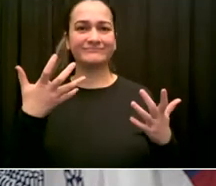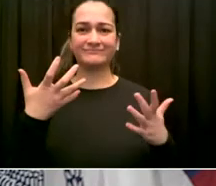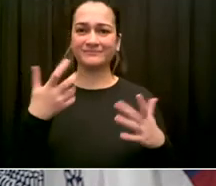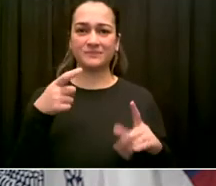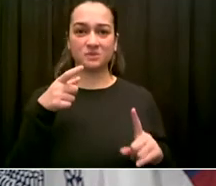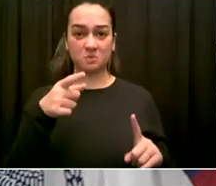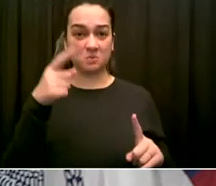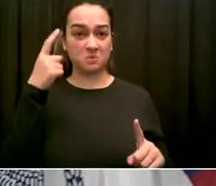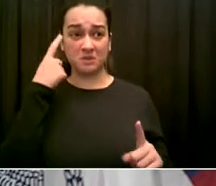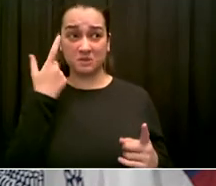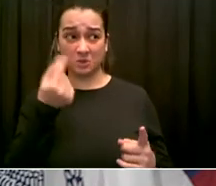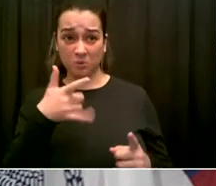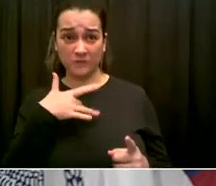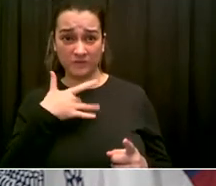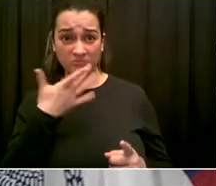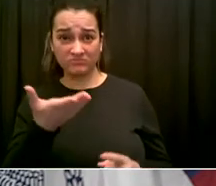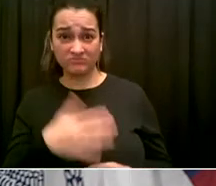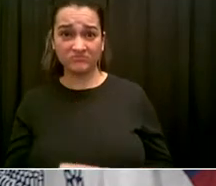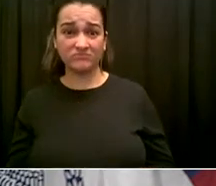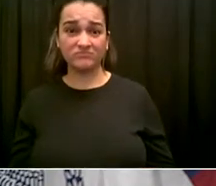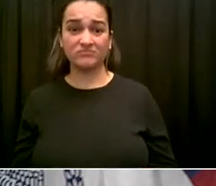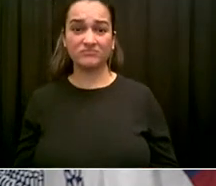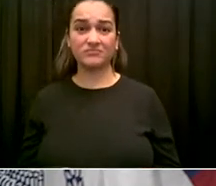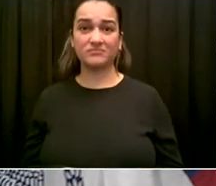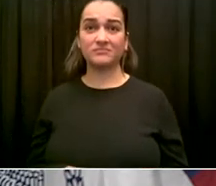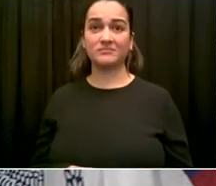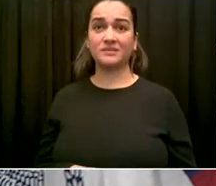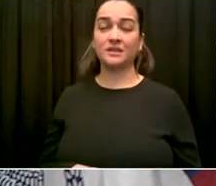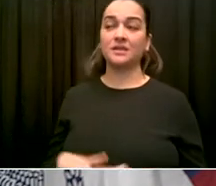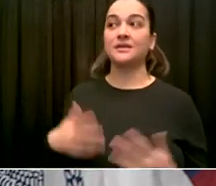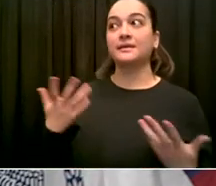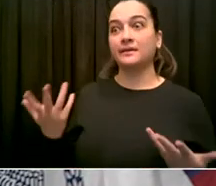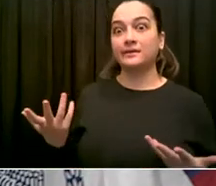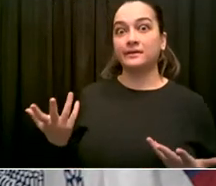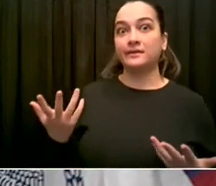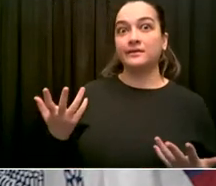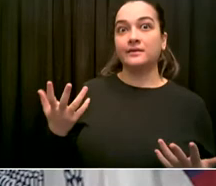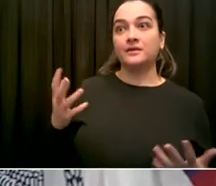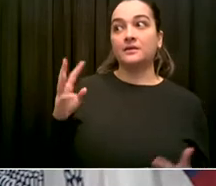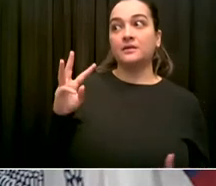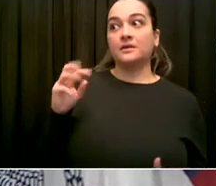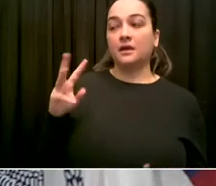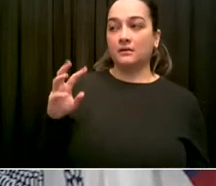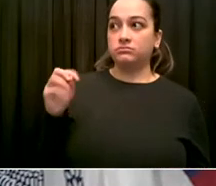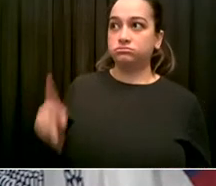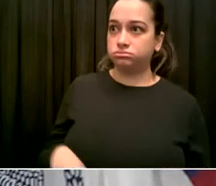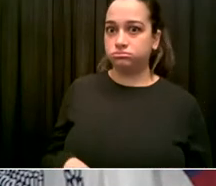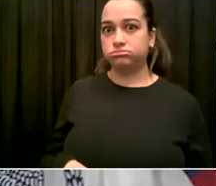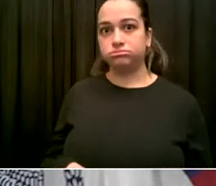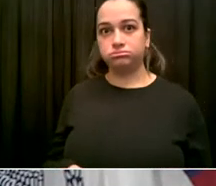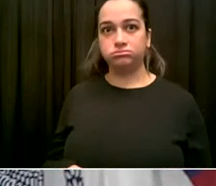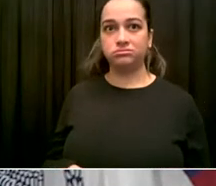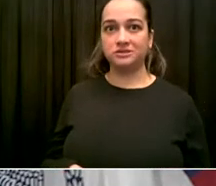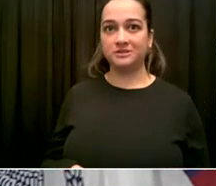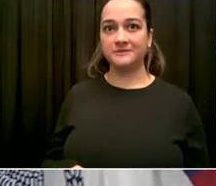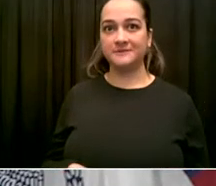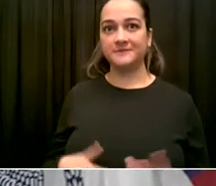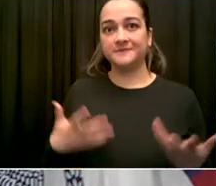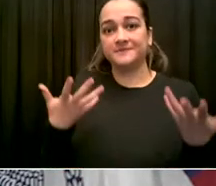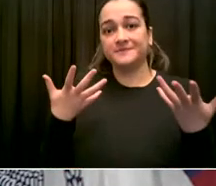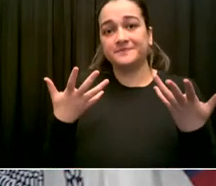Steve, first of all, I think you see every day the level of focus I bring to all these issues we're facing, and